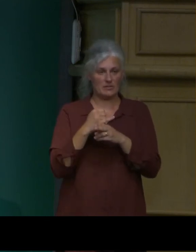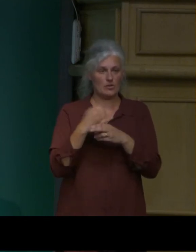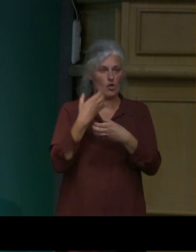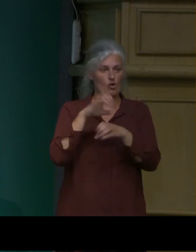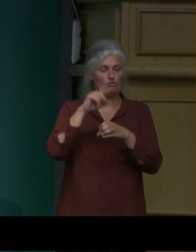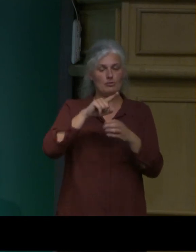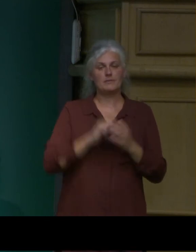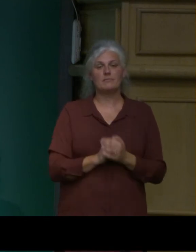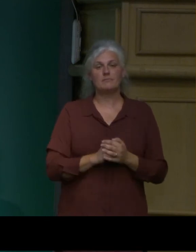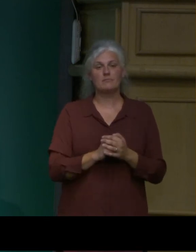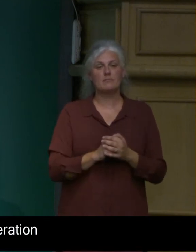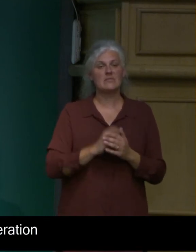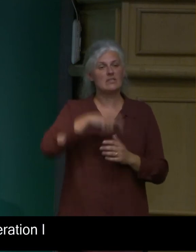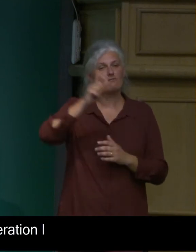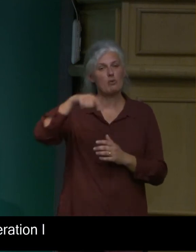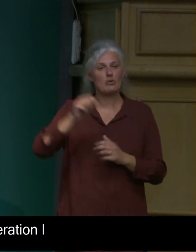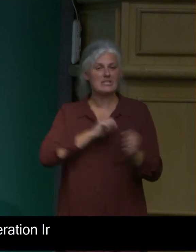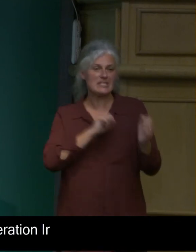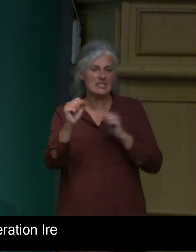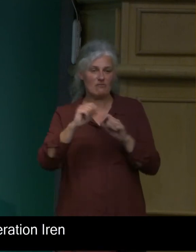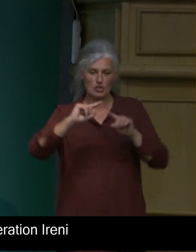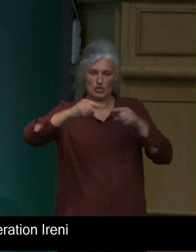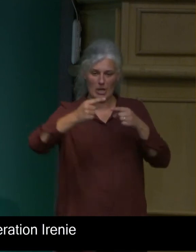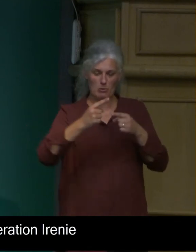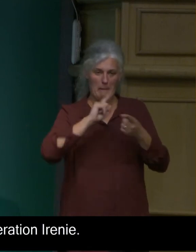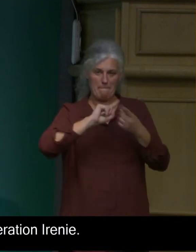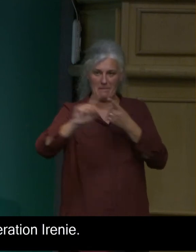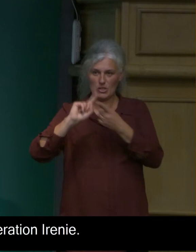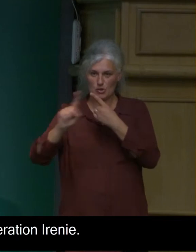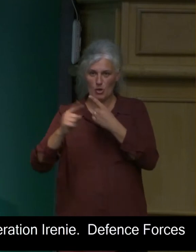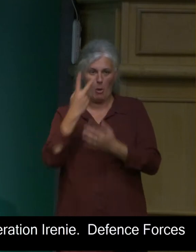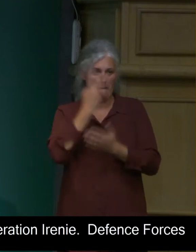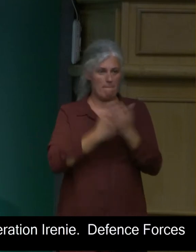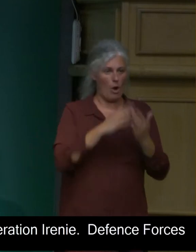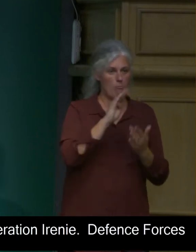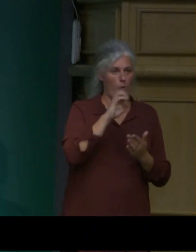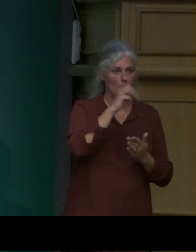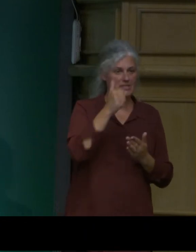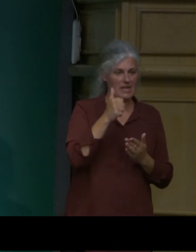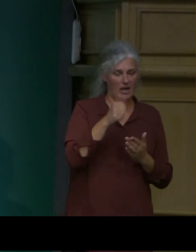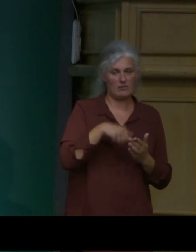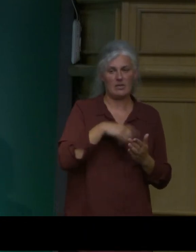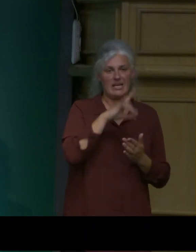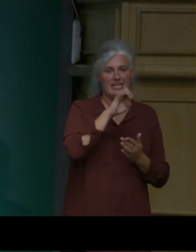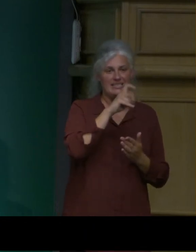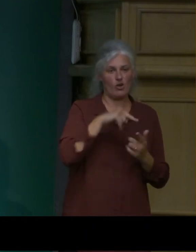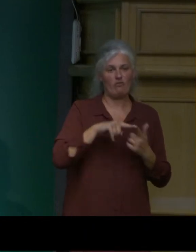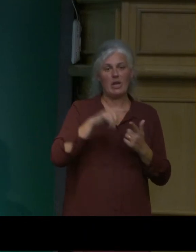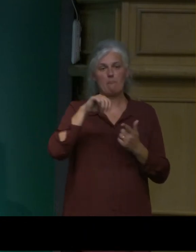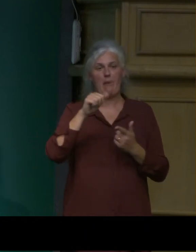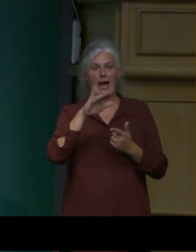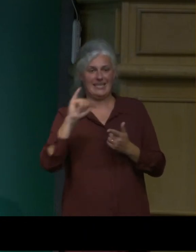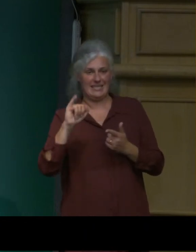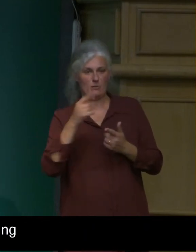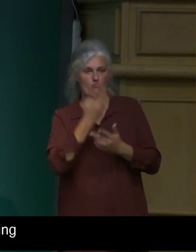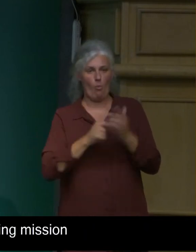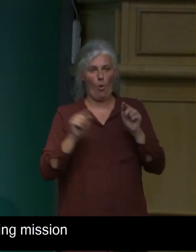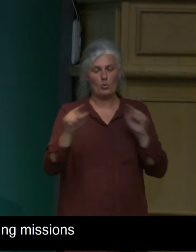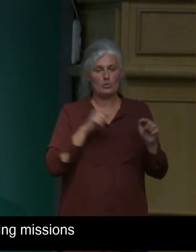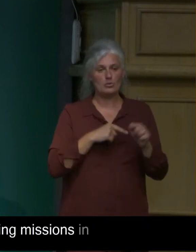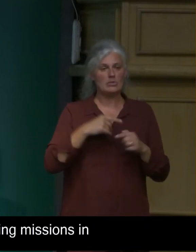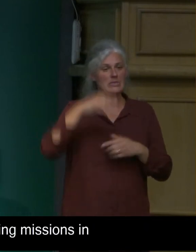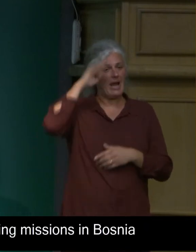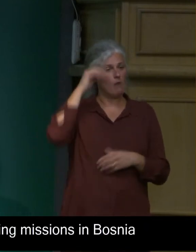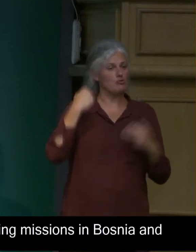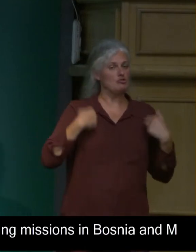Defense Forces Personnel are also serving in challenging missions in both Bosnia Herzegovina and Mali Irish men